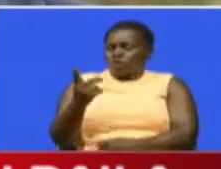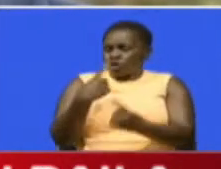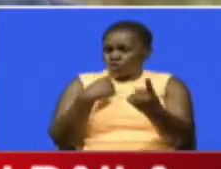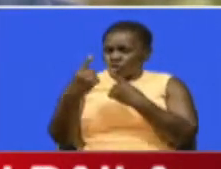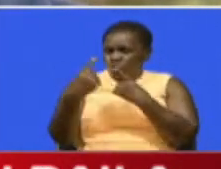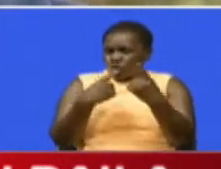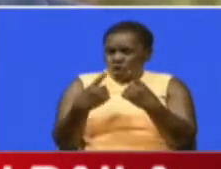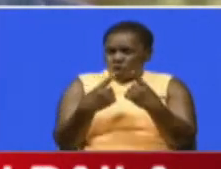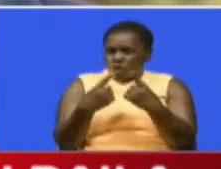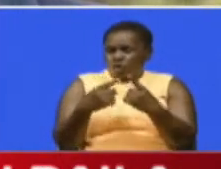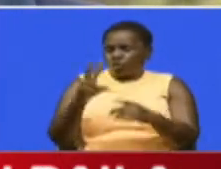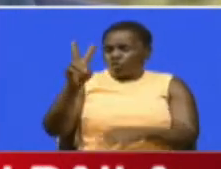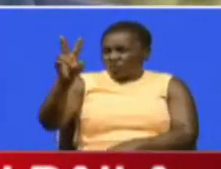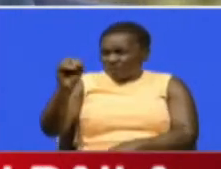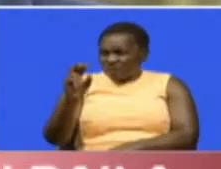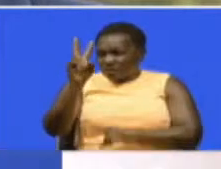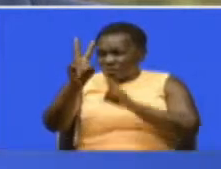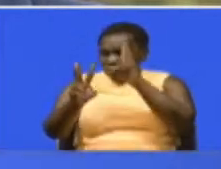talk about